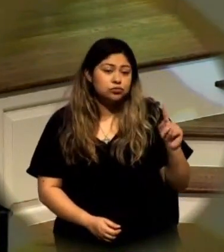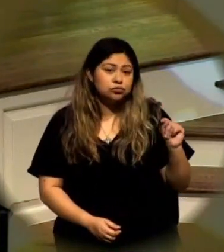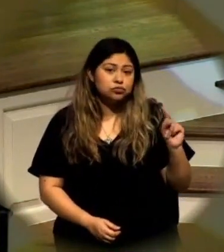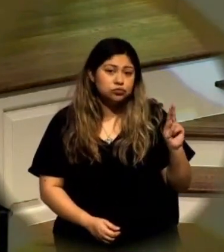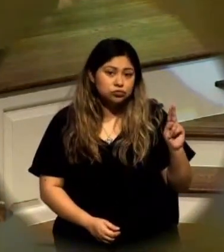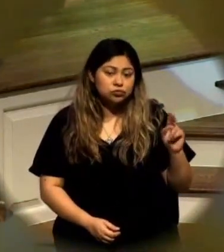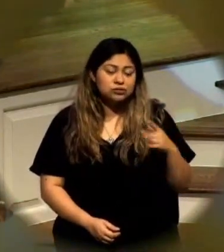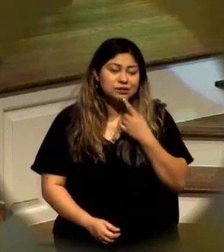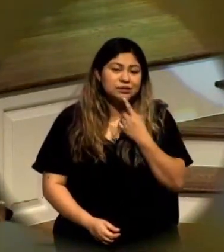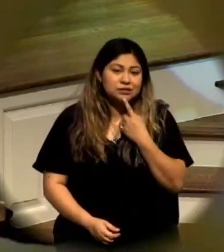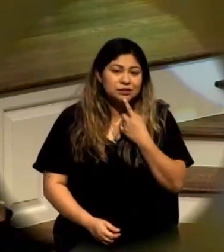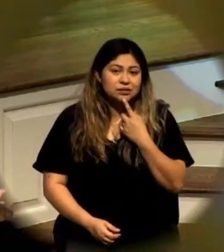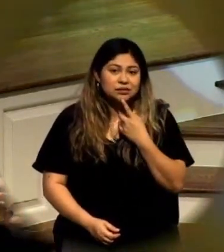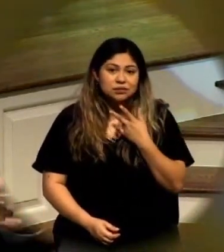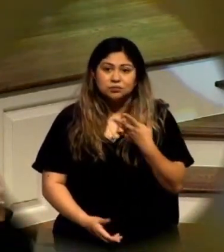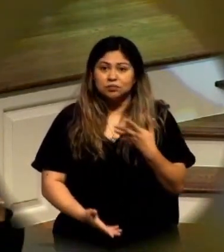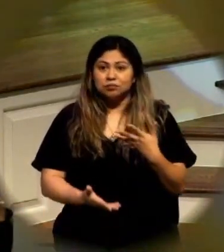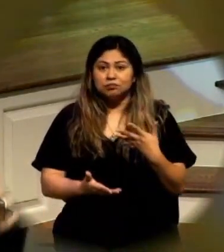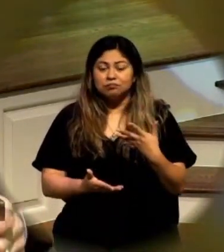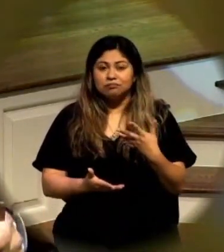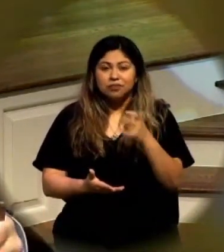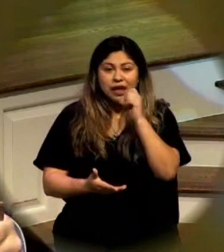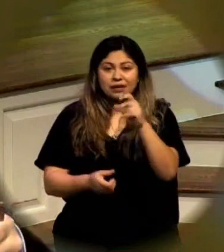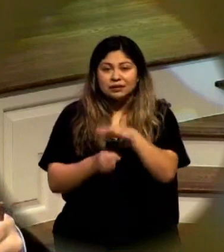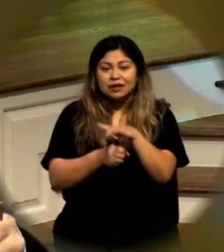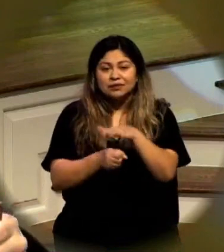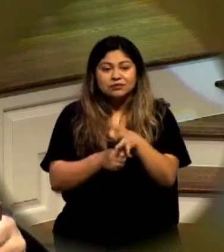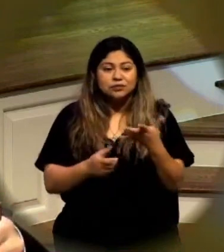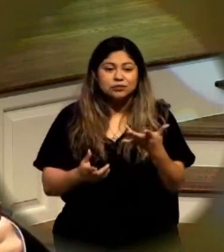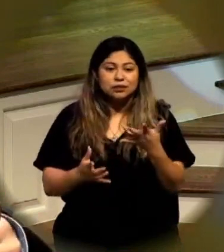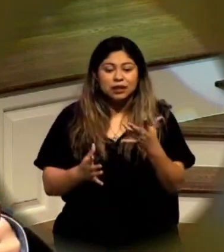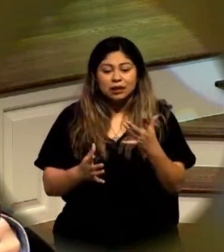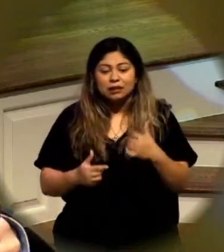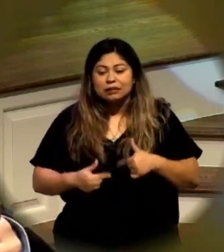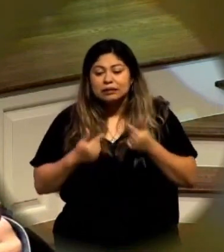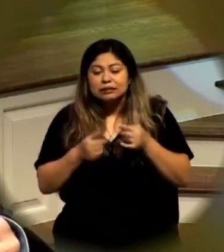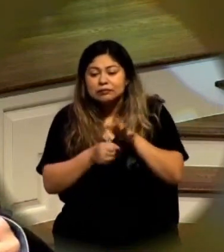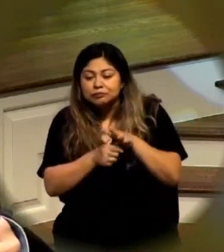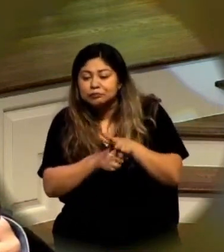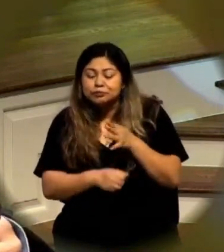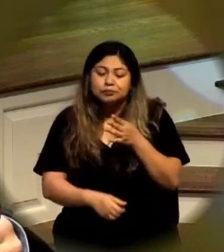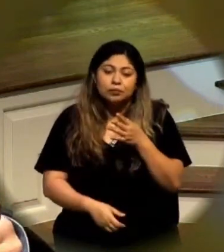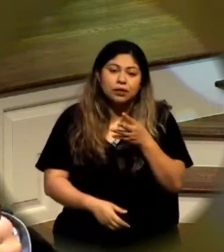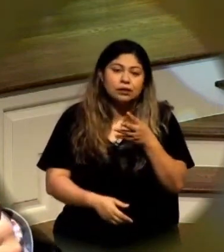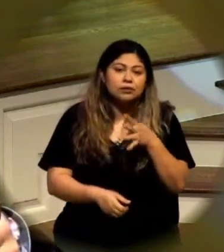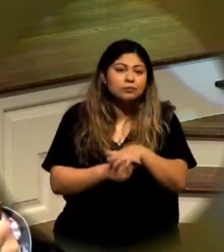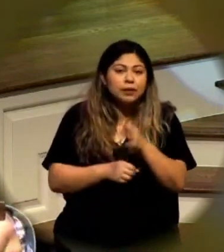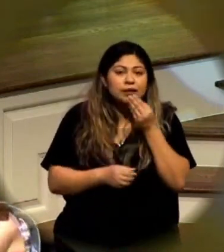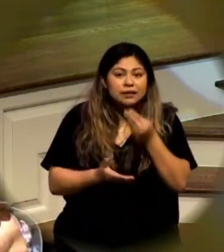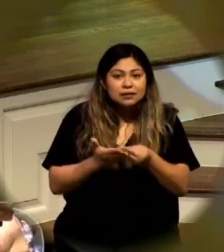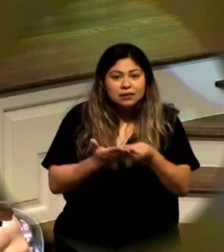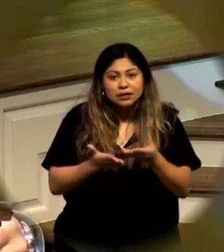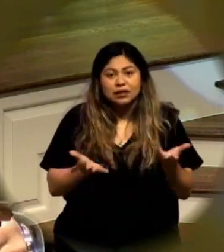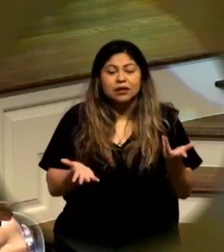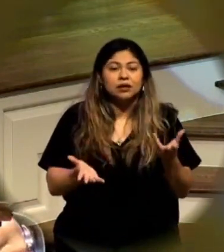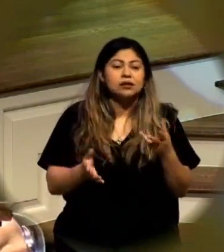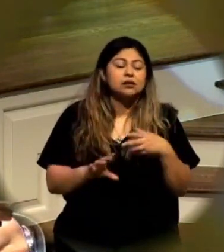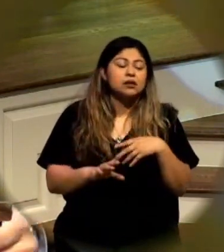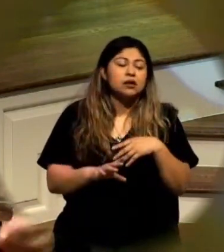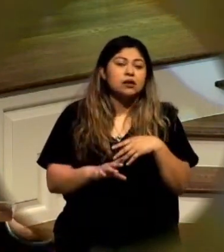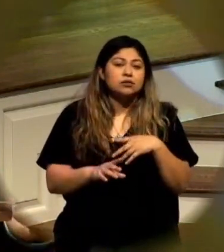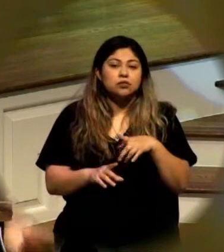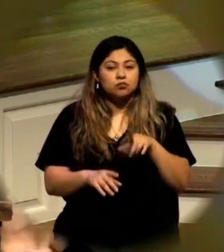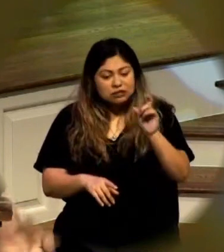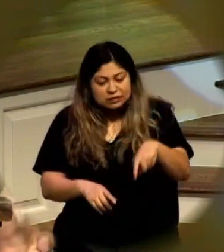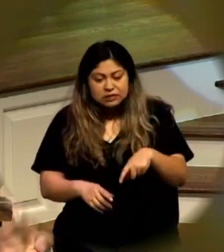to make the most money of all. It's not enough to just be a good athlete. We think we have to be the perfect athlete, or